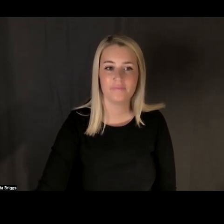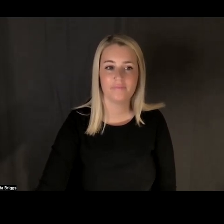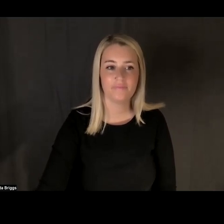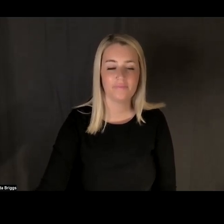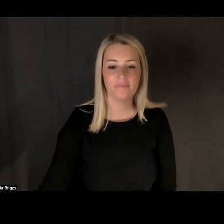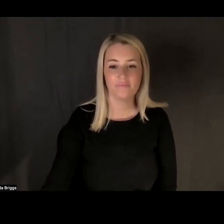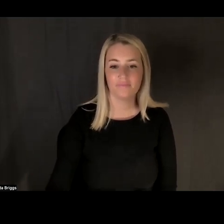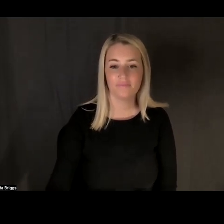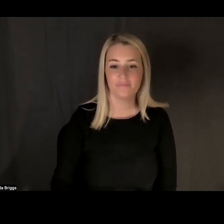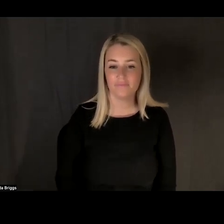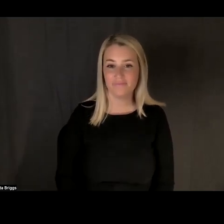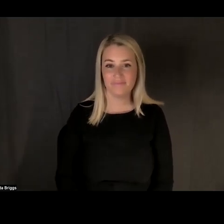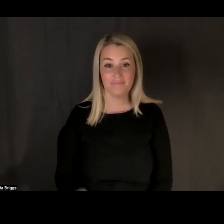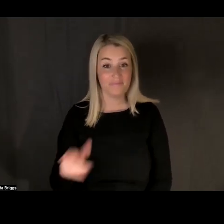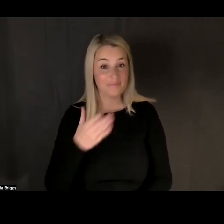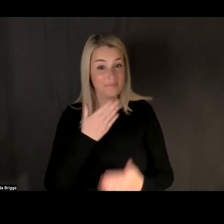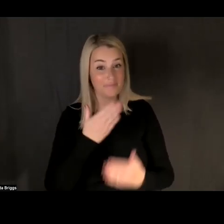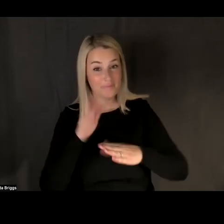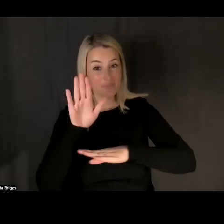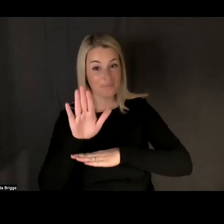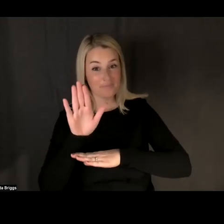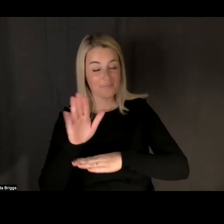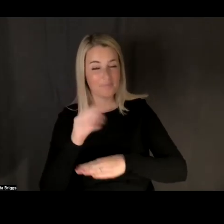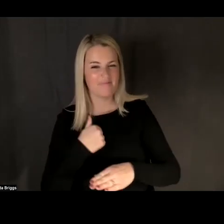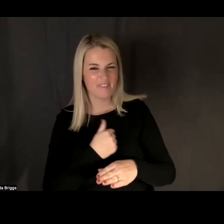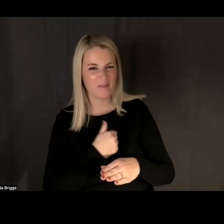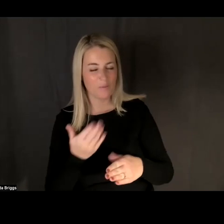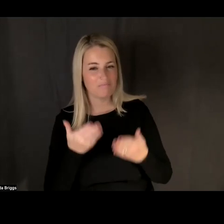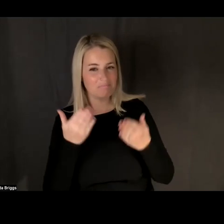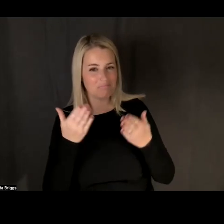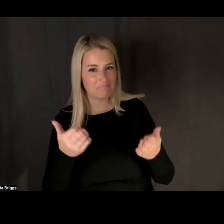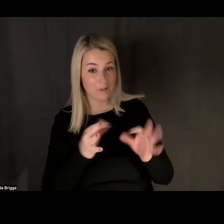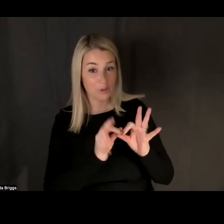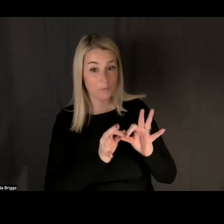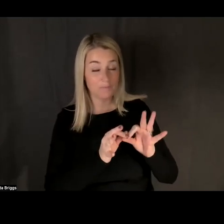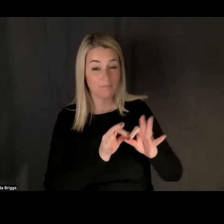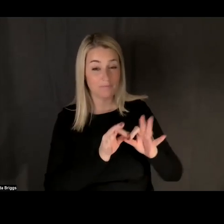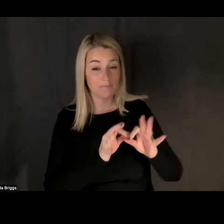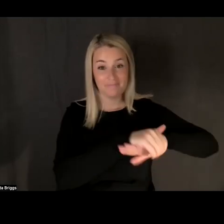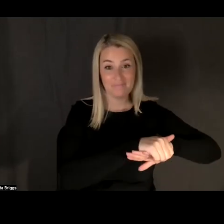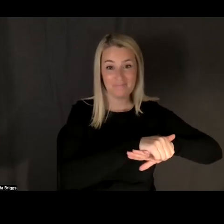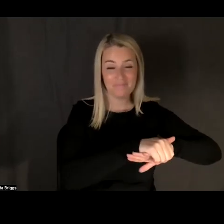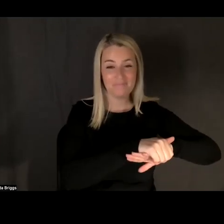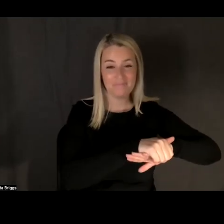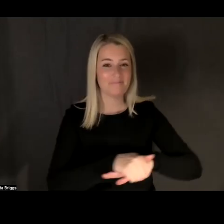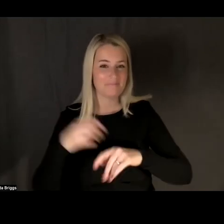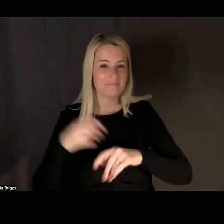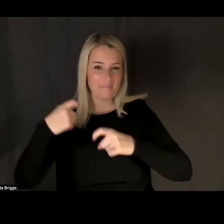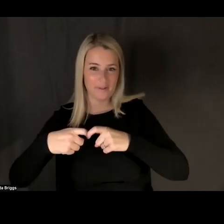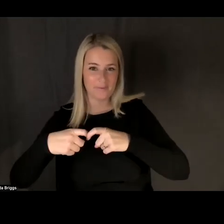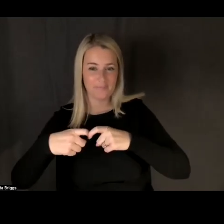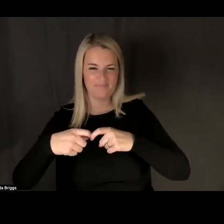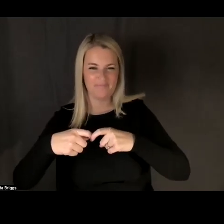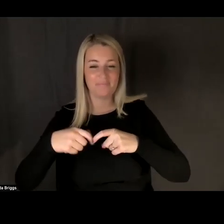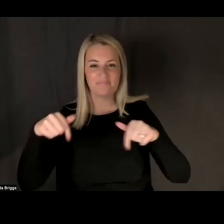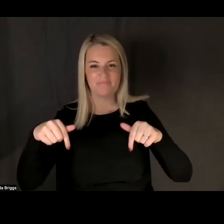Good afternoon, everyone. We will be offering simultaneous interpretation in English and Spanish during this meeting. If you wish